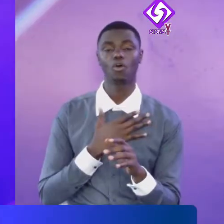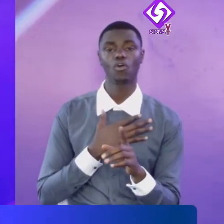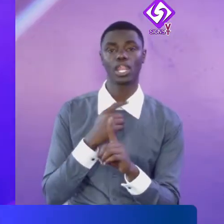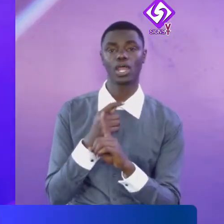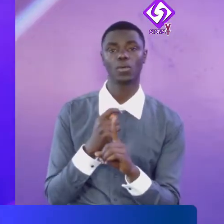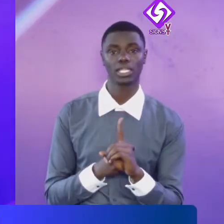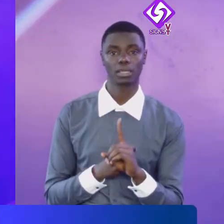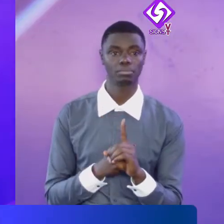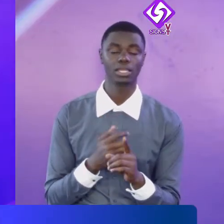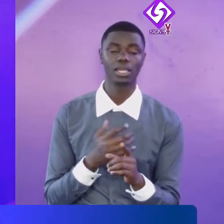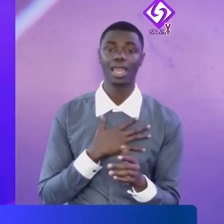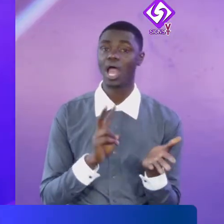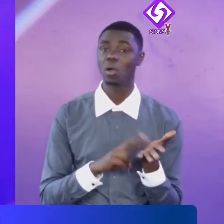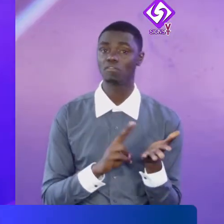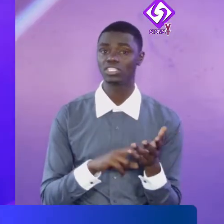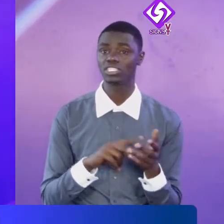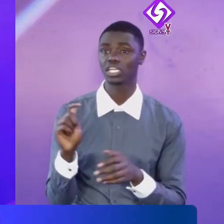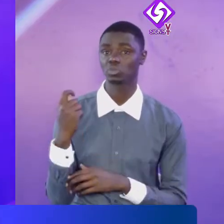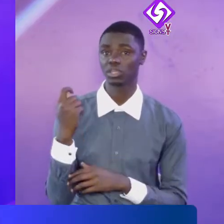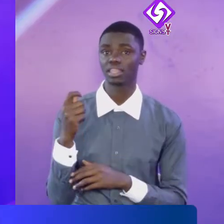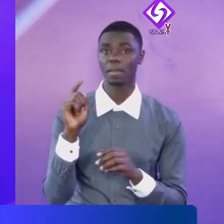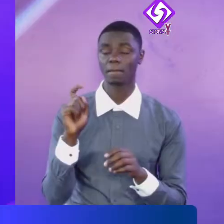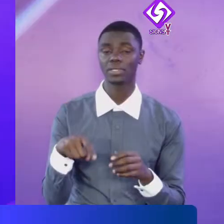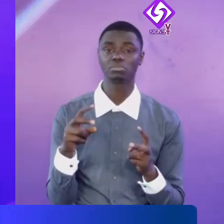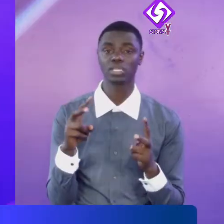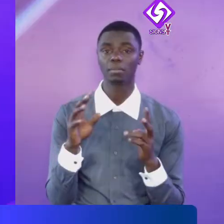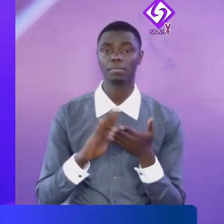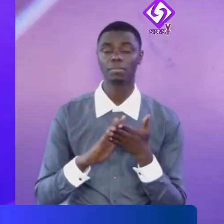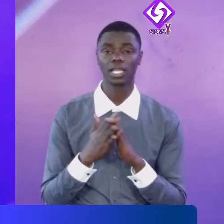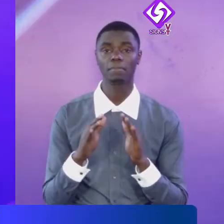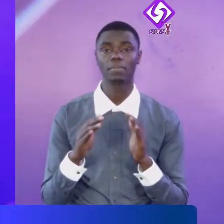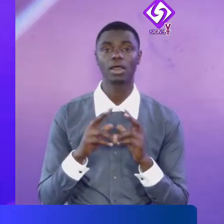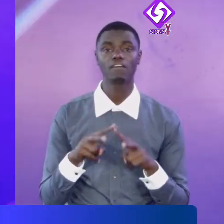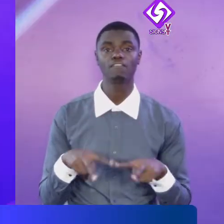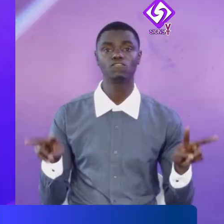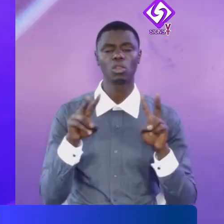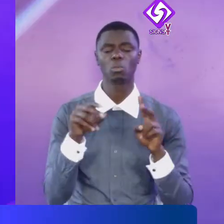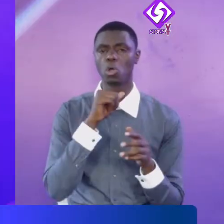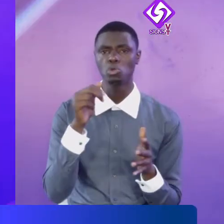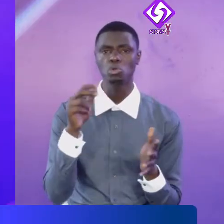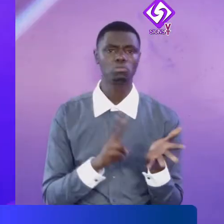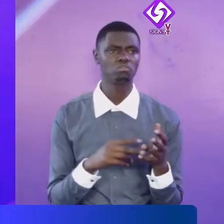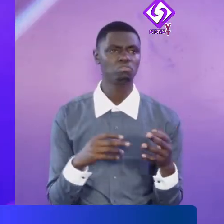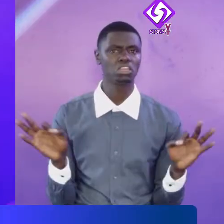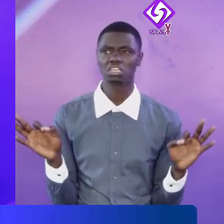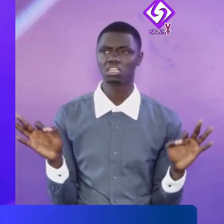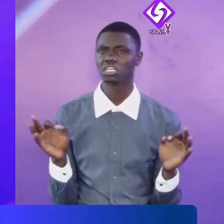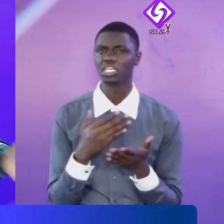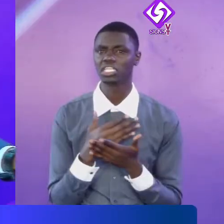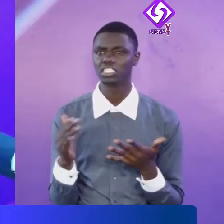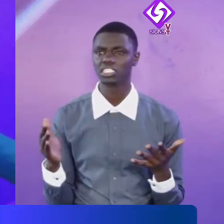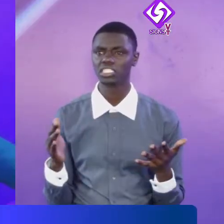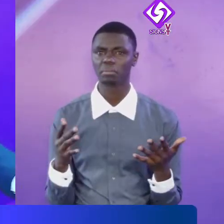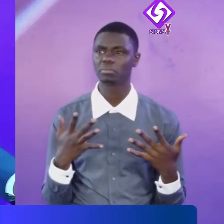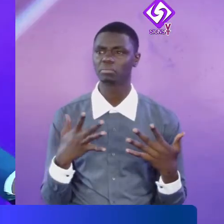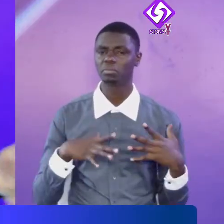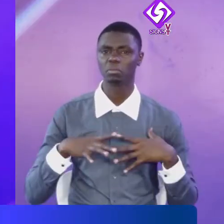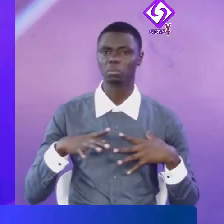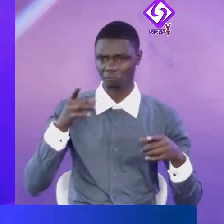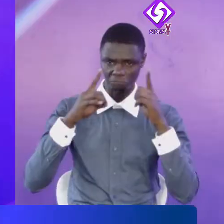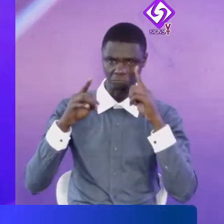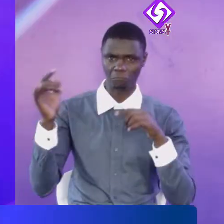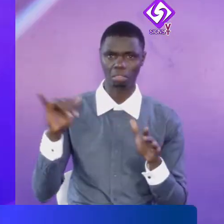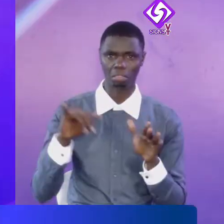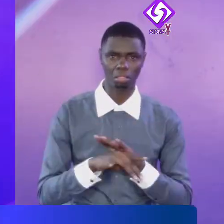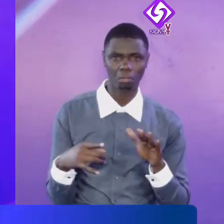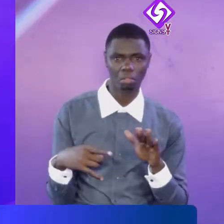Our visa to Kenya should become more valuable. Not our visa is free and somebody lands from anywhere and picks it from the airport. Well,